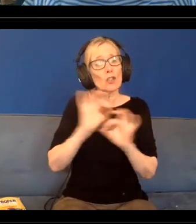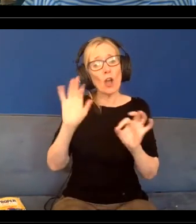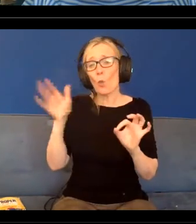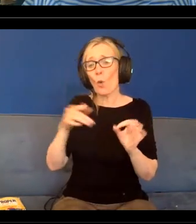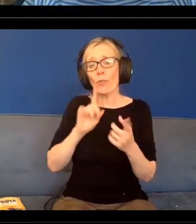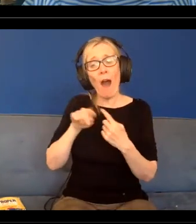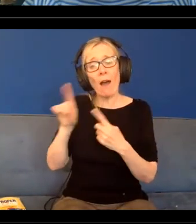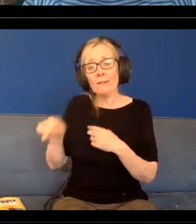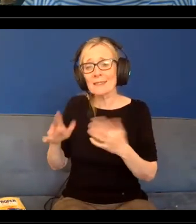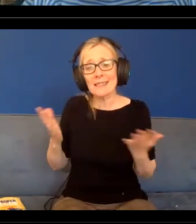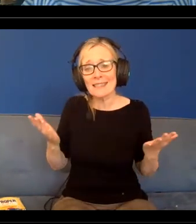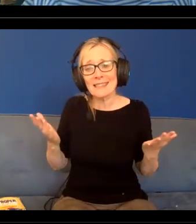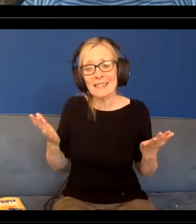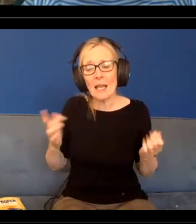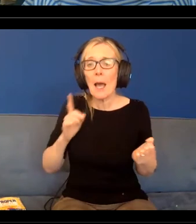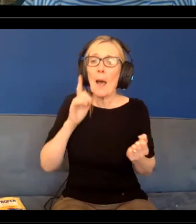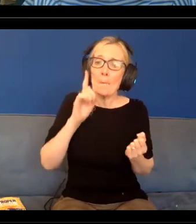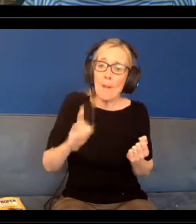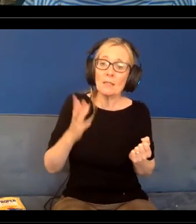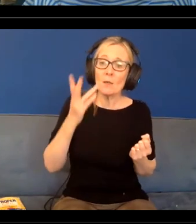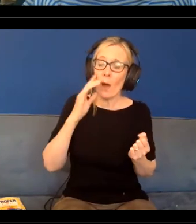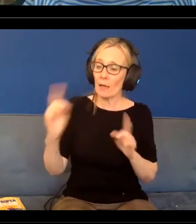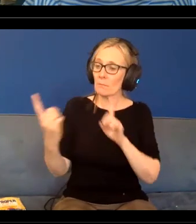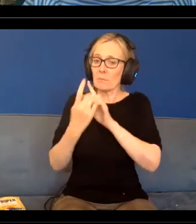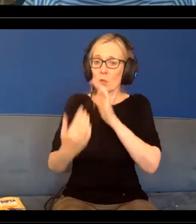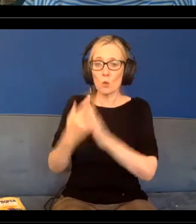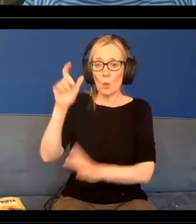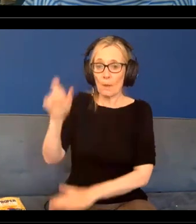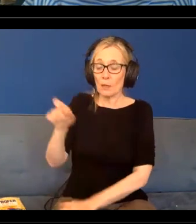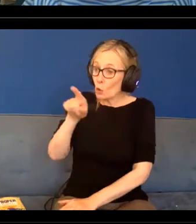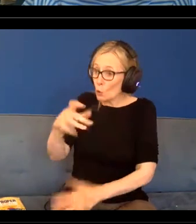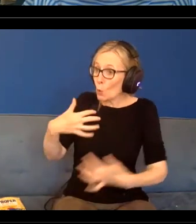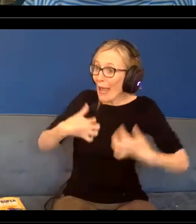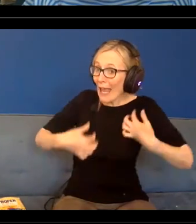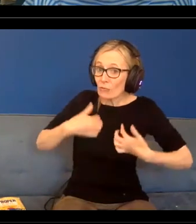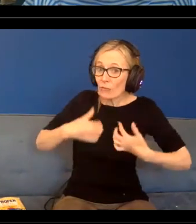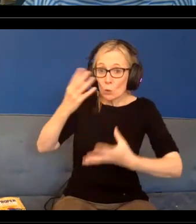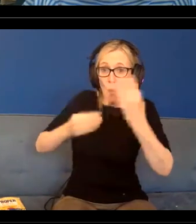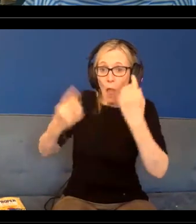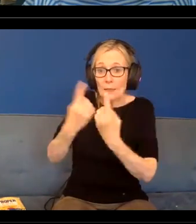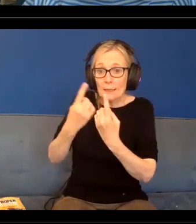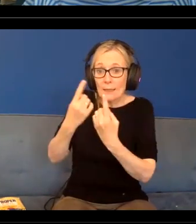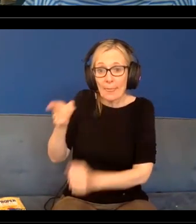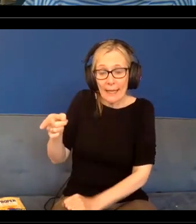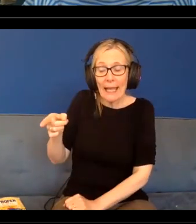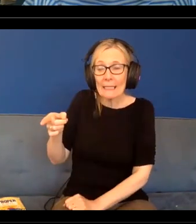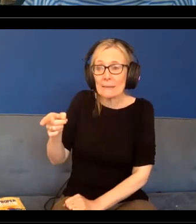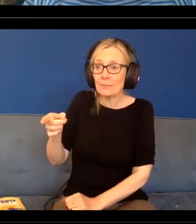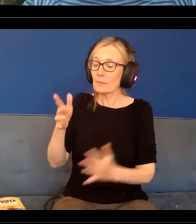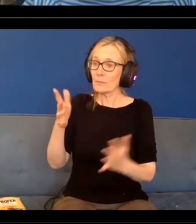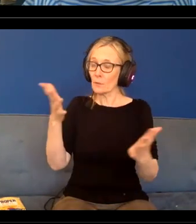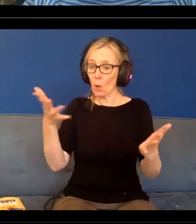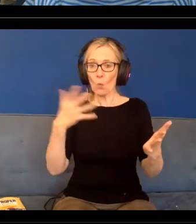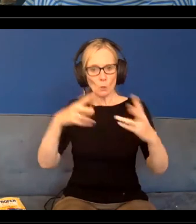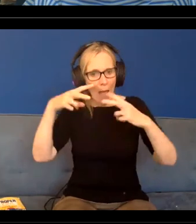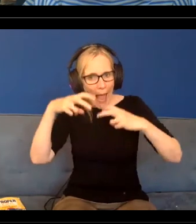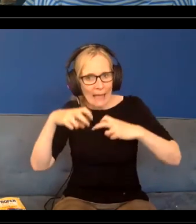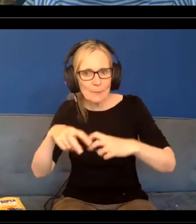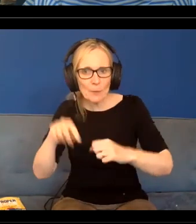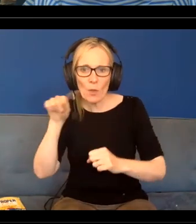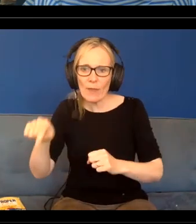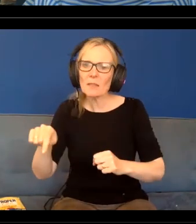I always say to people who come my way, is if you are interested in learning something or in, you know, exploring something, let's